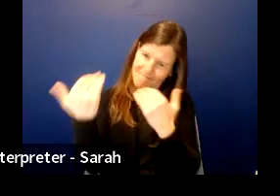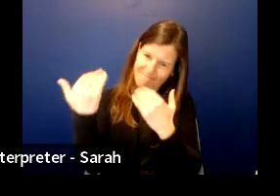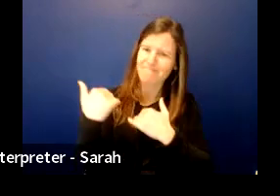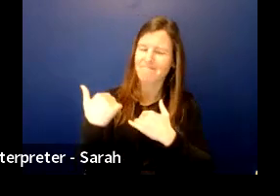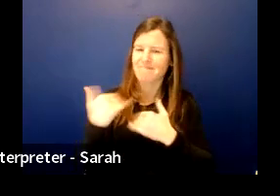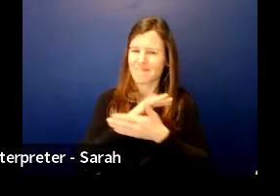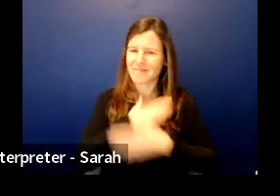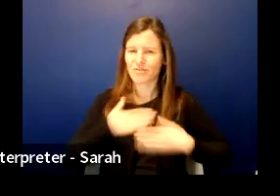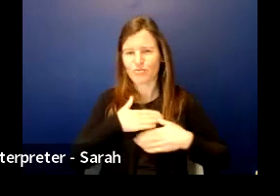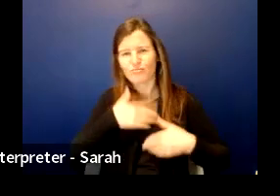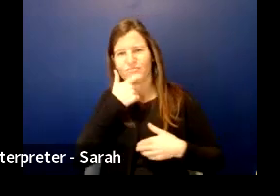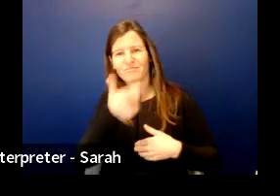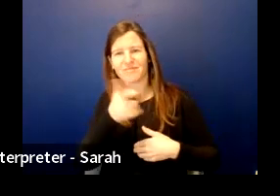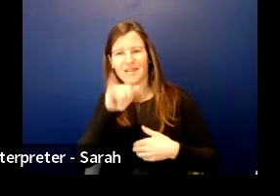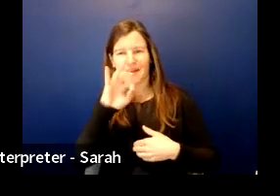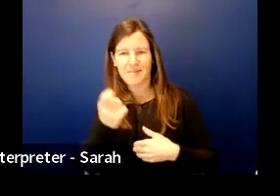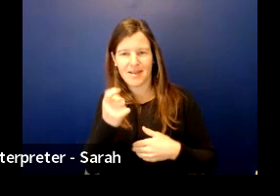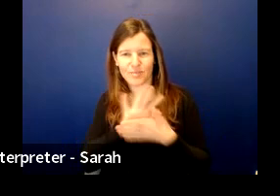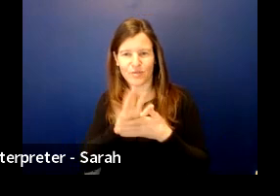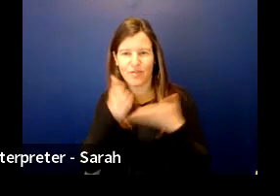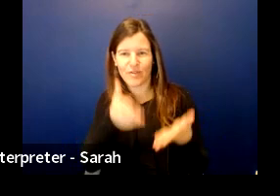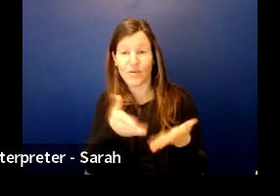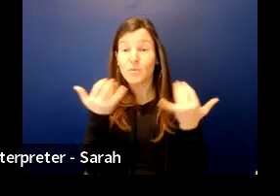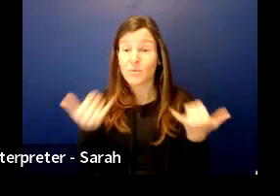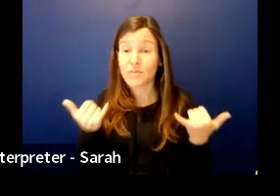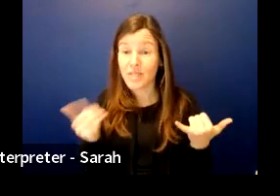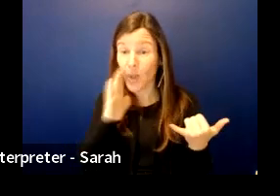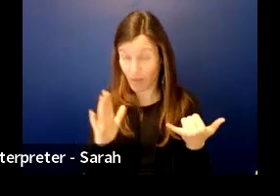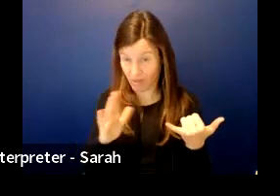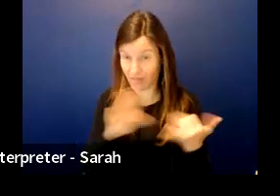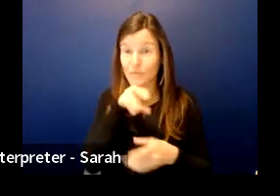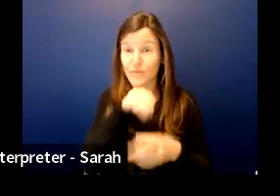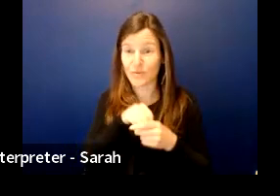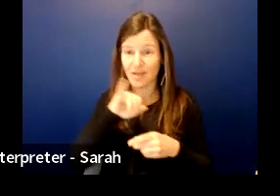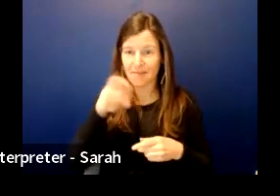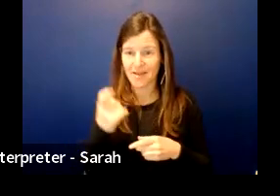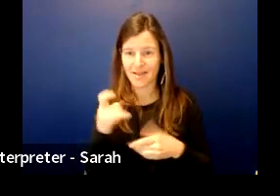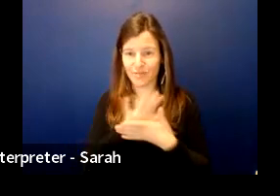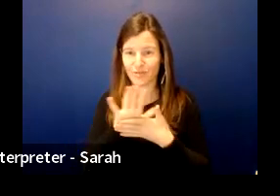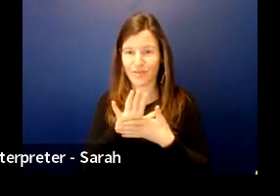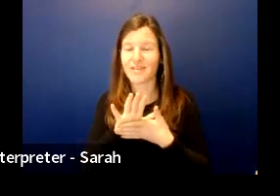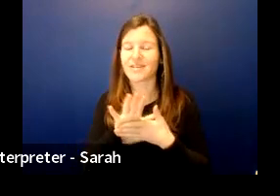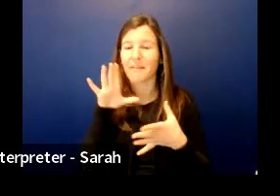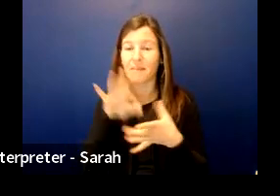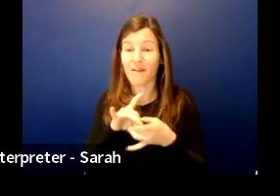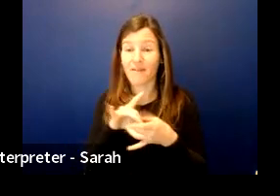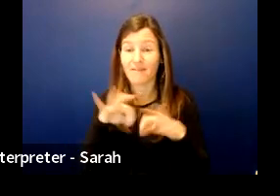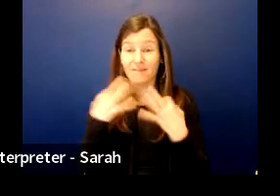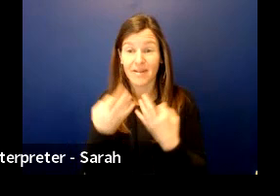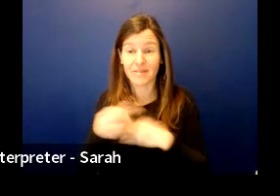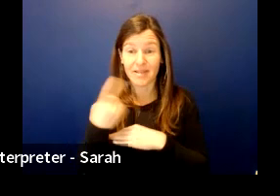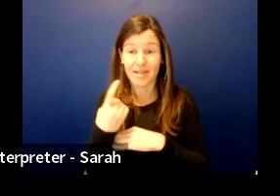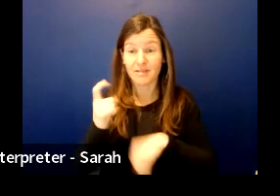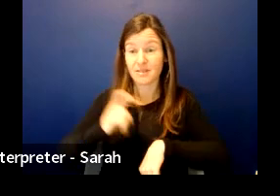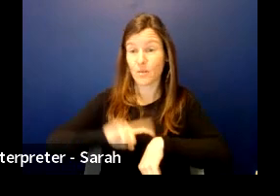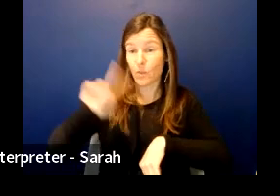movies there. Today, we are going to have an IMAX movie, though, as part of Family Day. So at 1 o'clock,